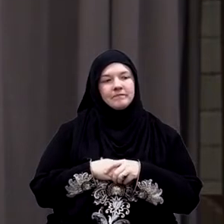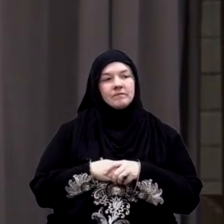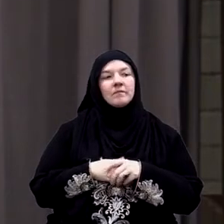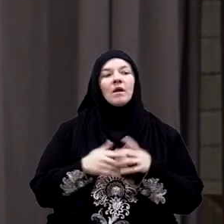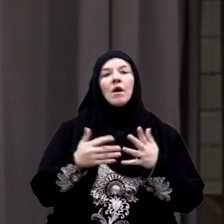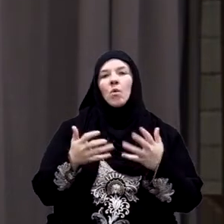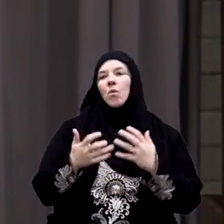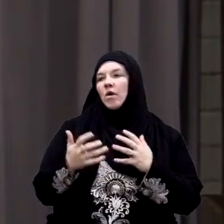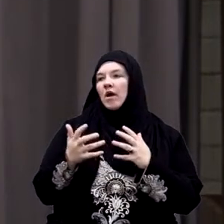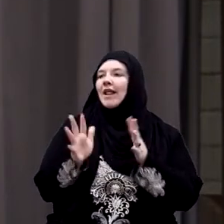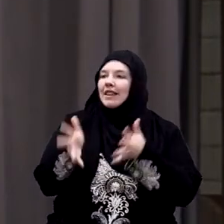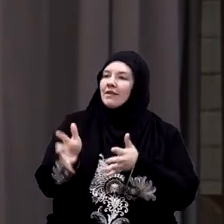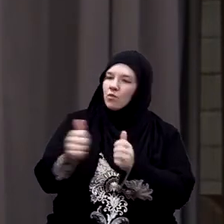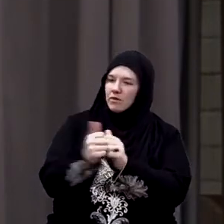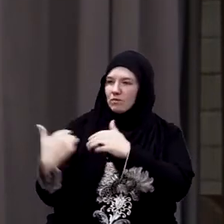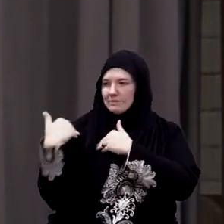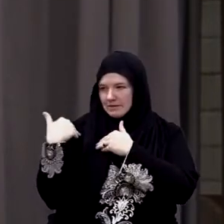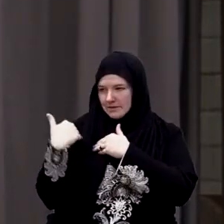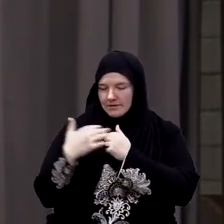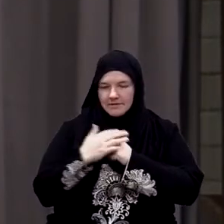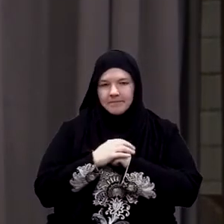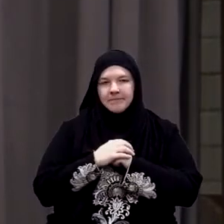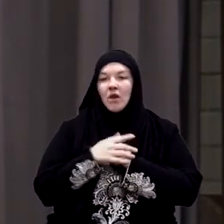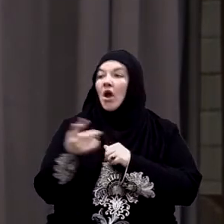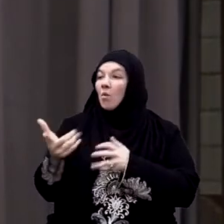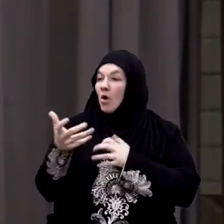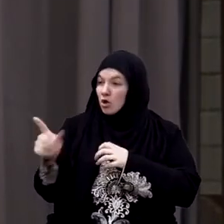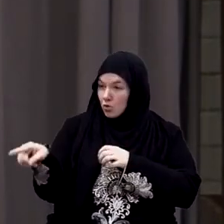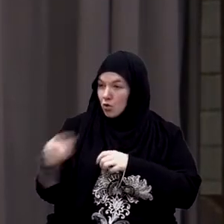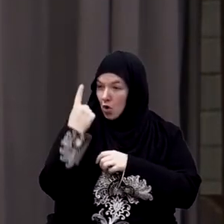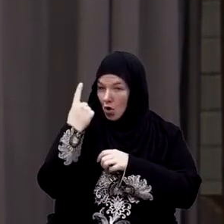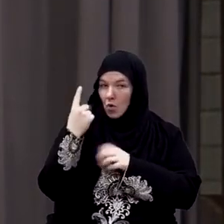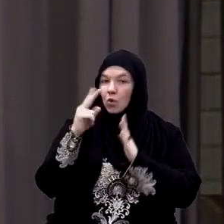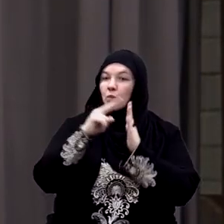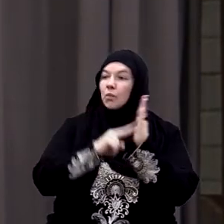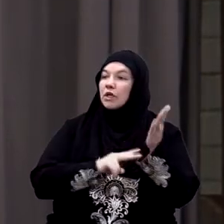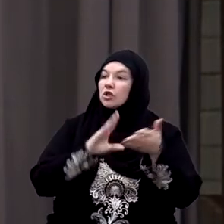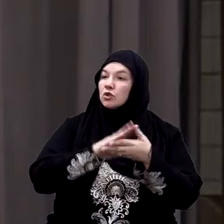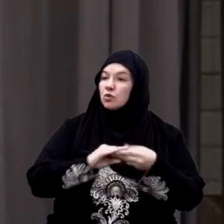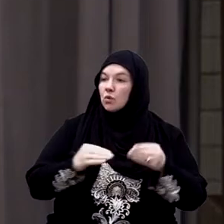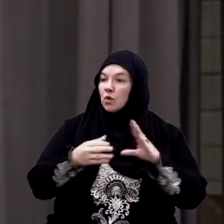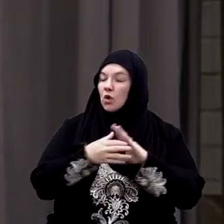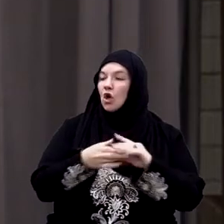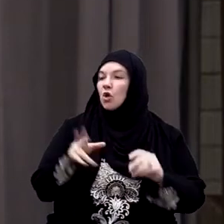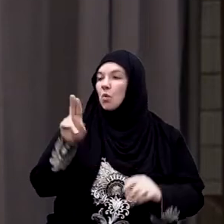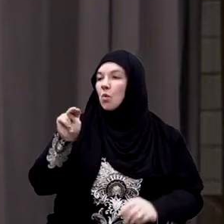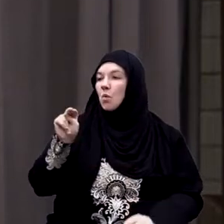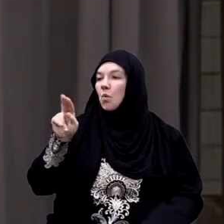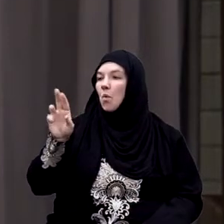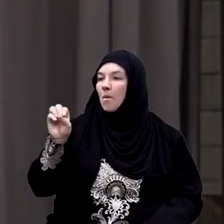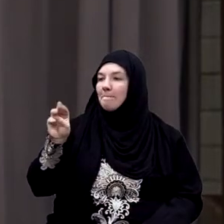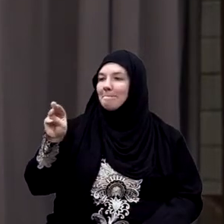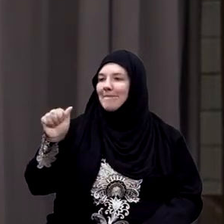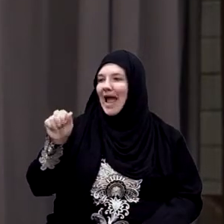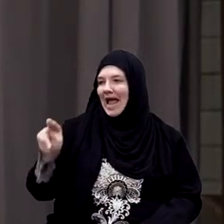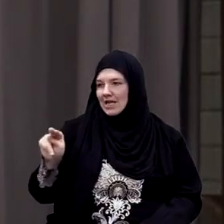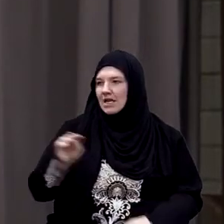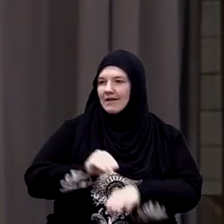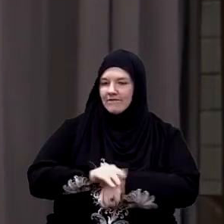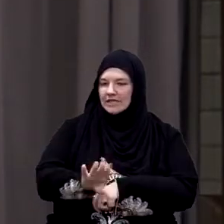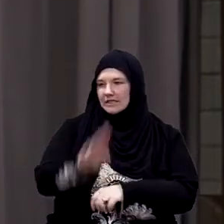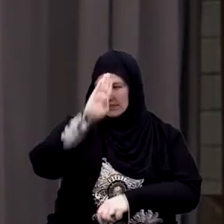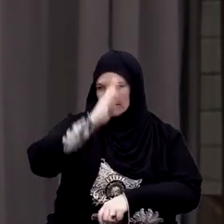I want to leave you with a task. I want you to go read the story of Luqman advising his son.